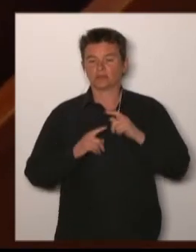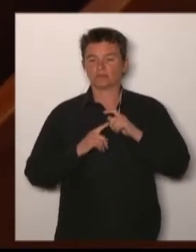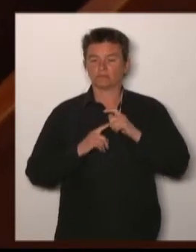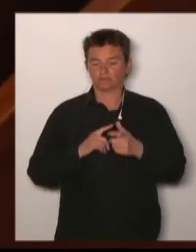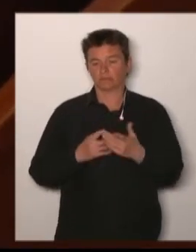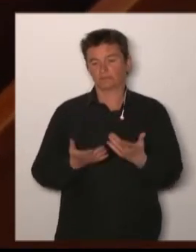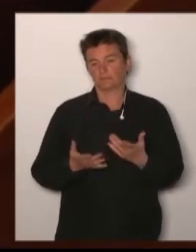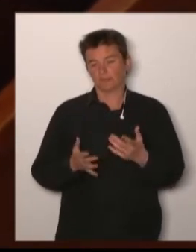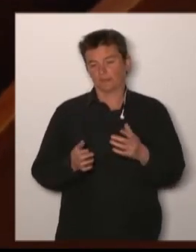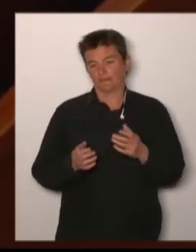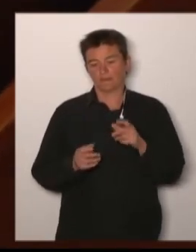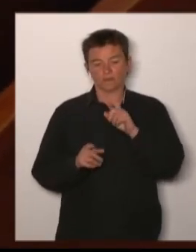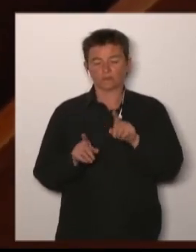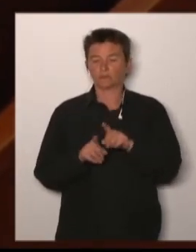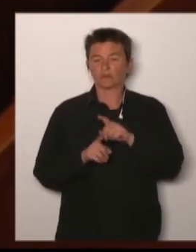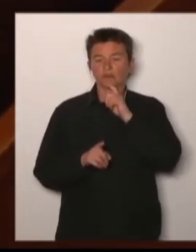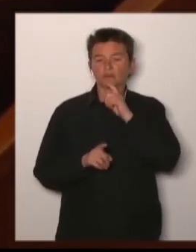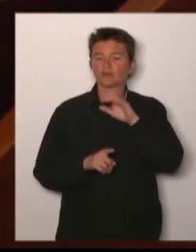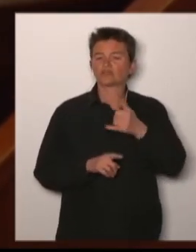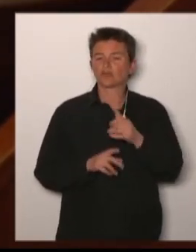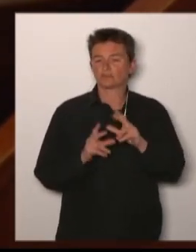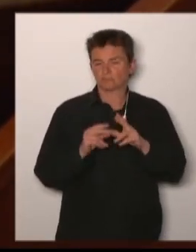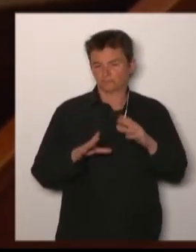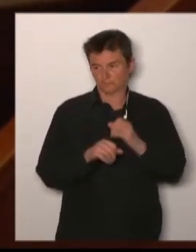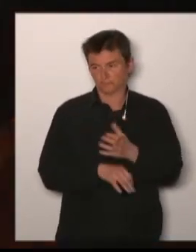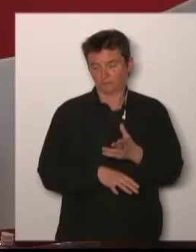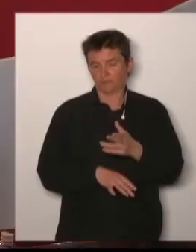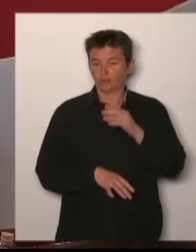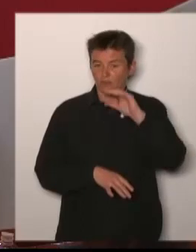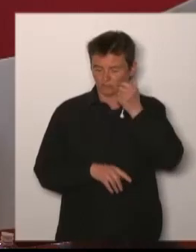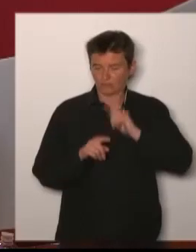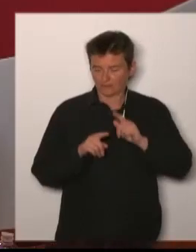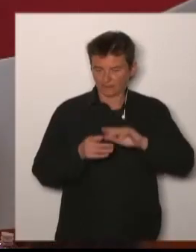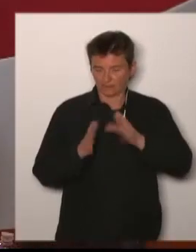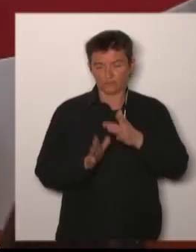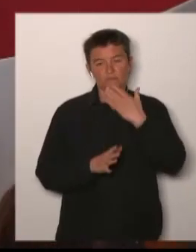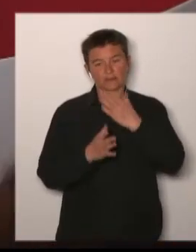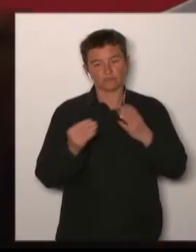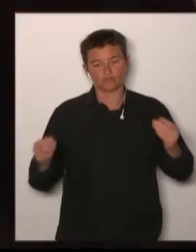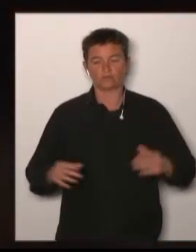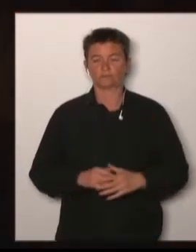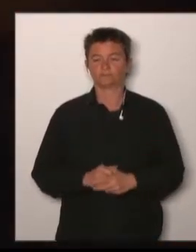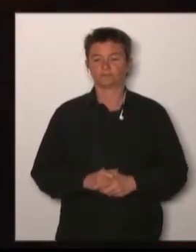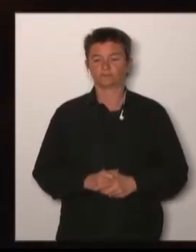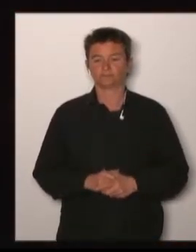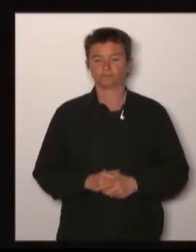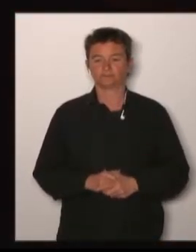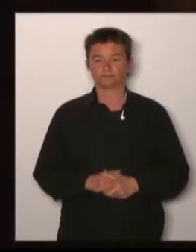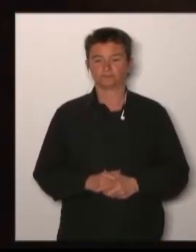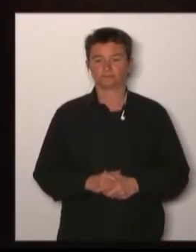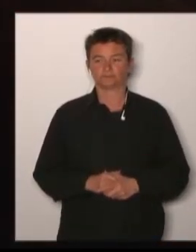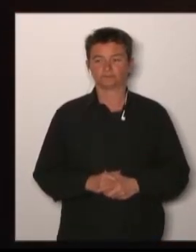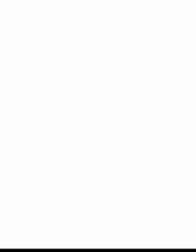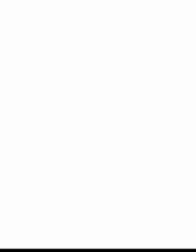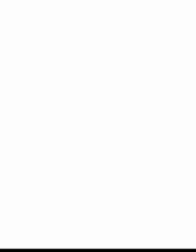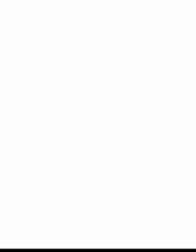dont John a donné quelques éléments tout à l'heure. Vous les verrez en détail demain. Merci à vous.